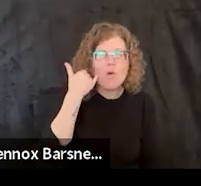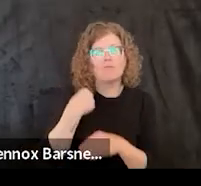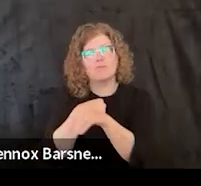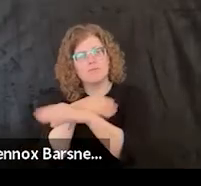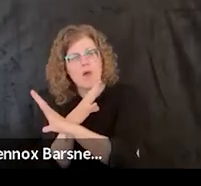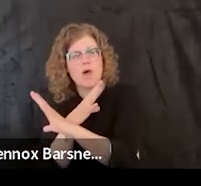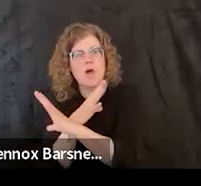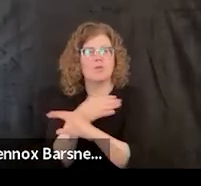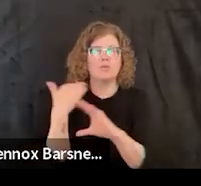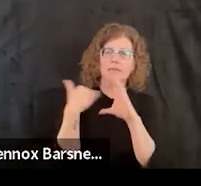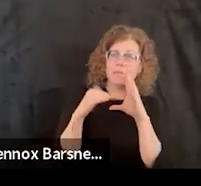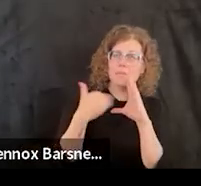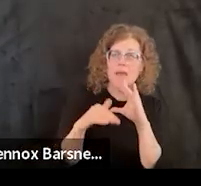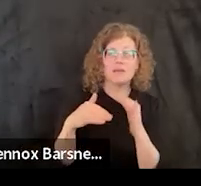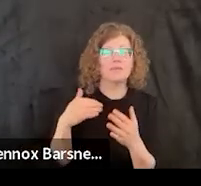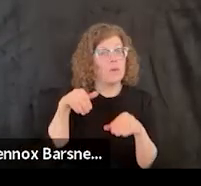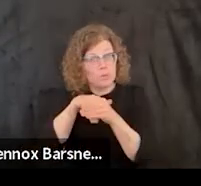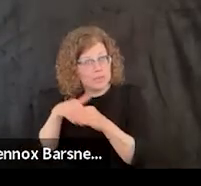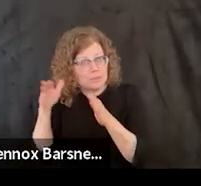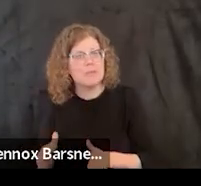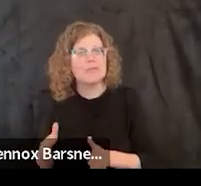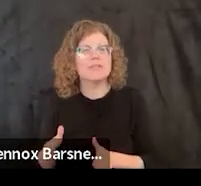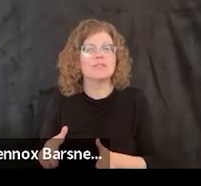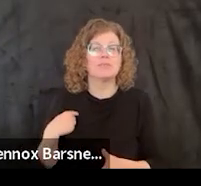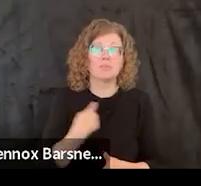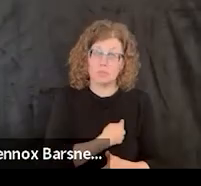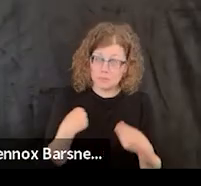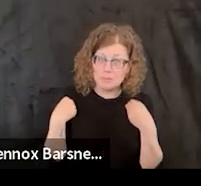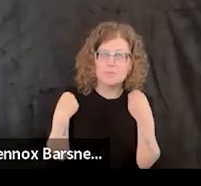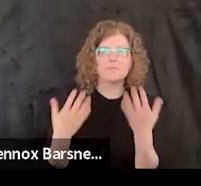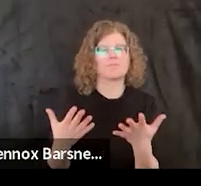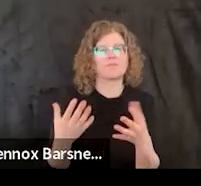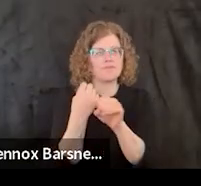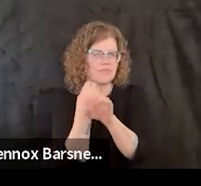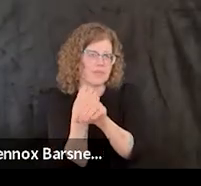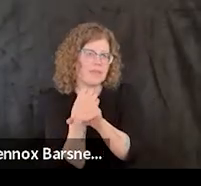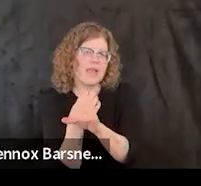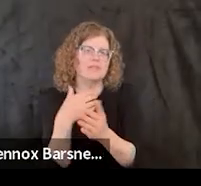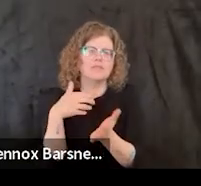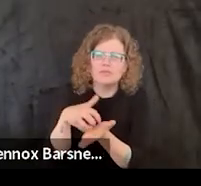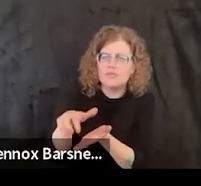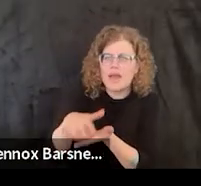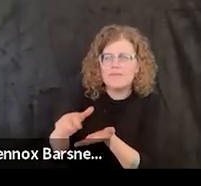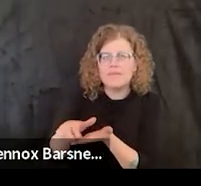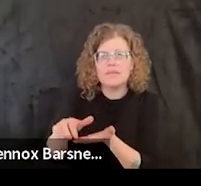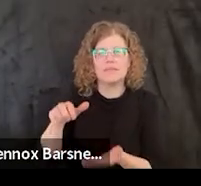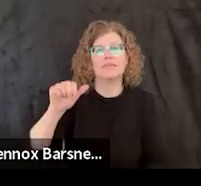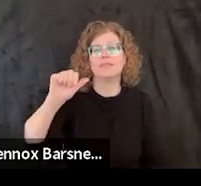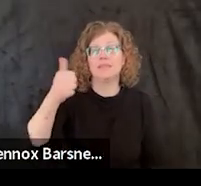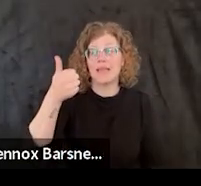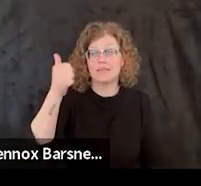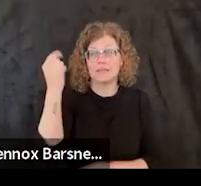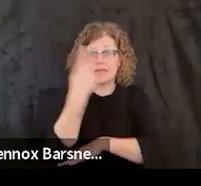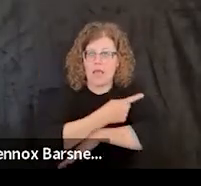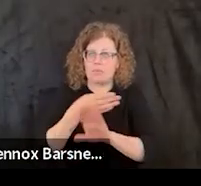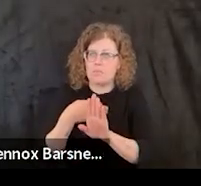only guarantee feedback on draft applications up to 10 business days before a program deadline. To help